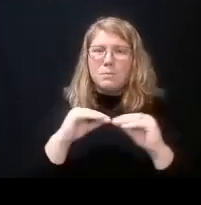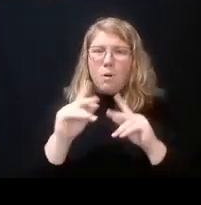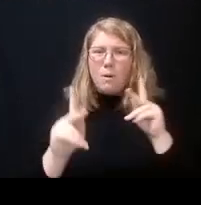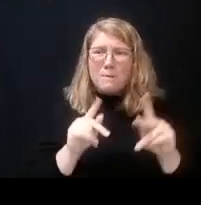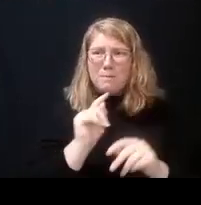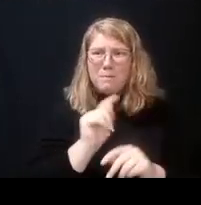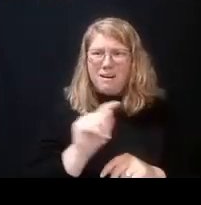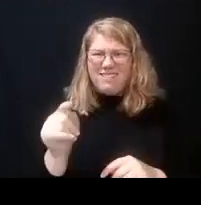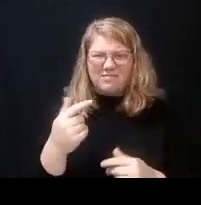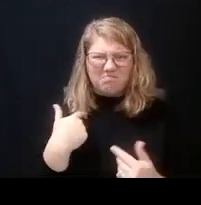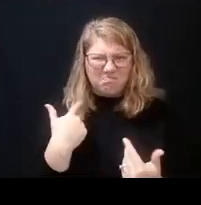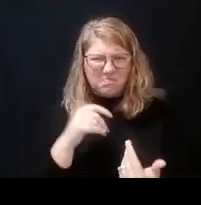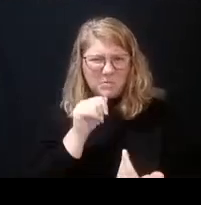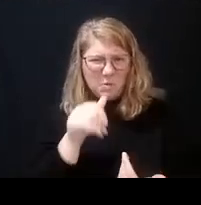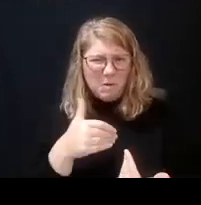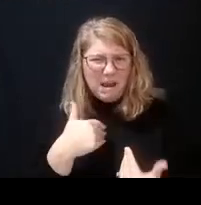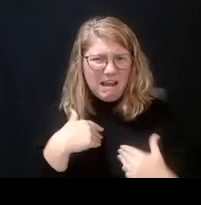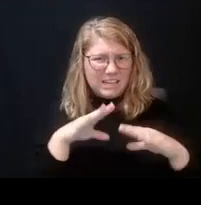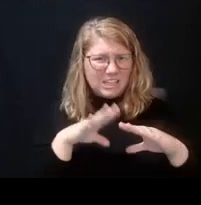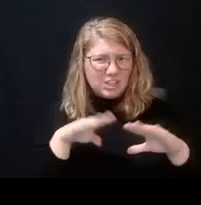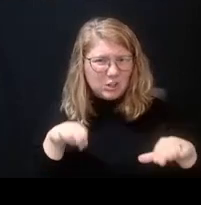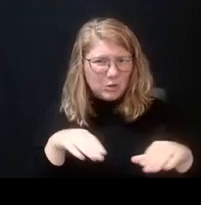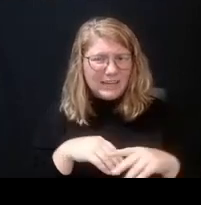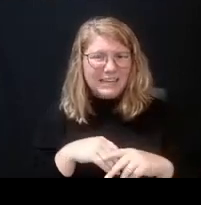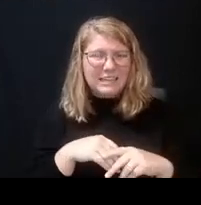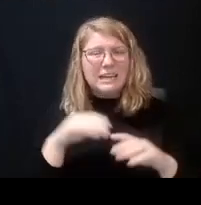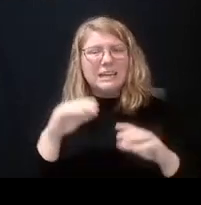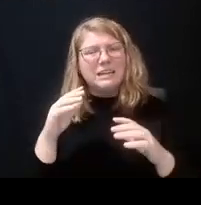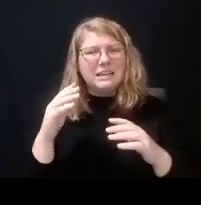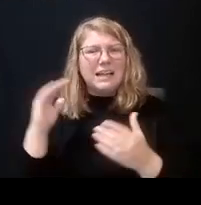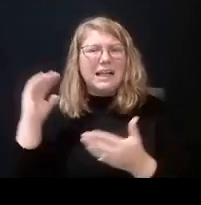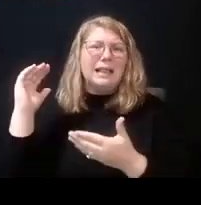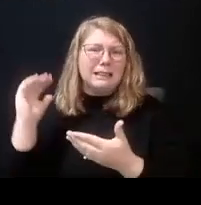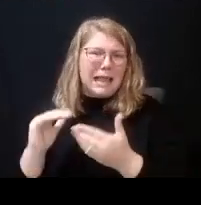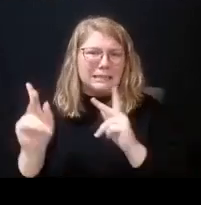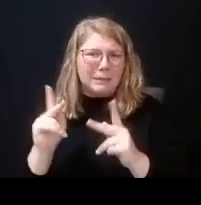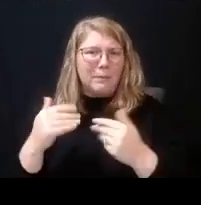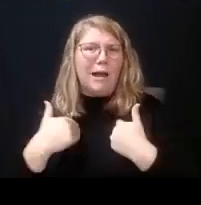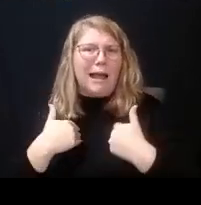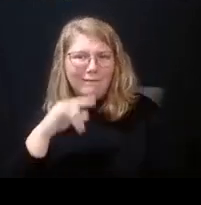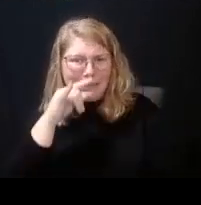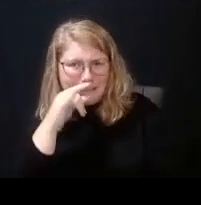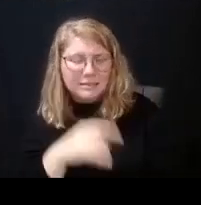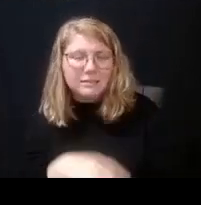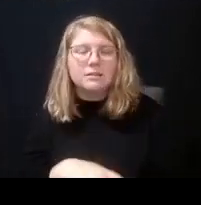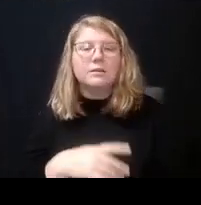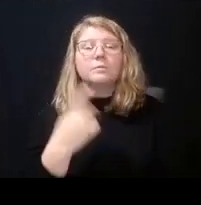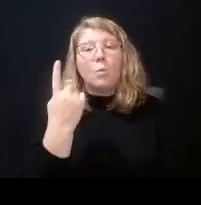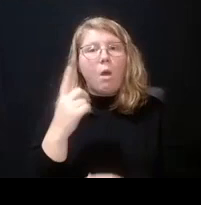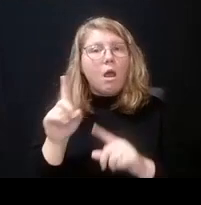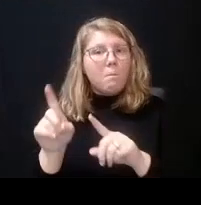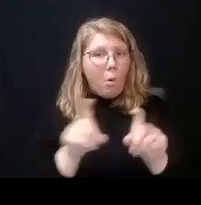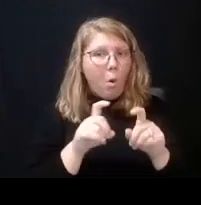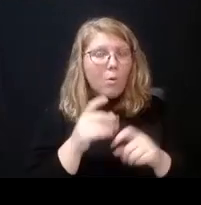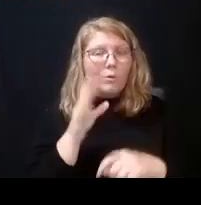have children than did. So, for some of the polls that came back, we would see